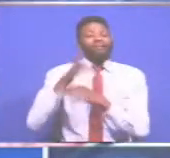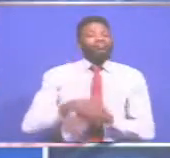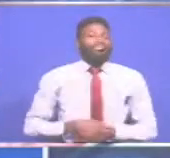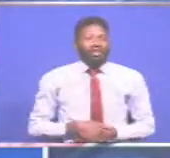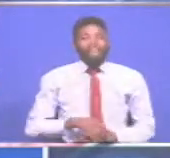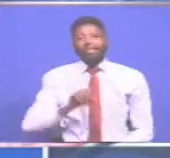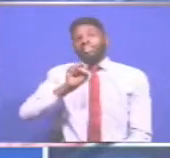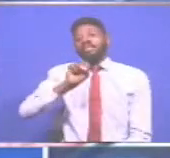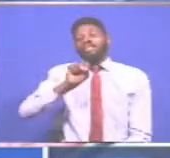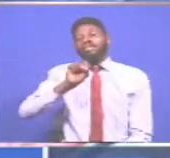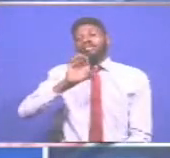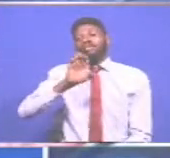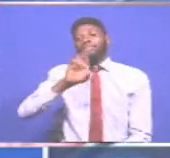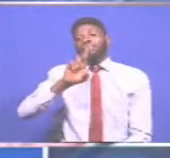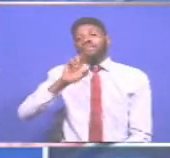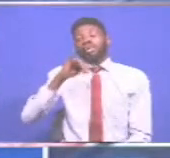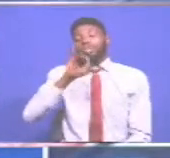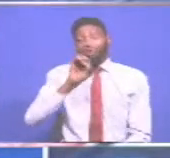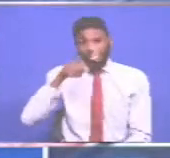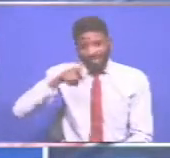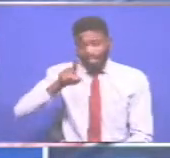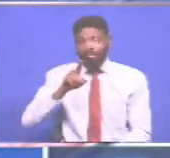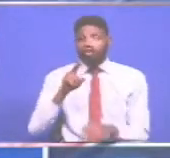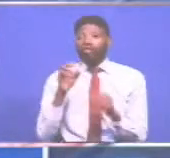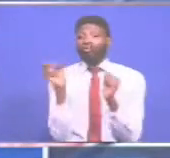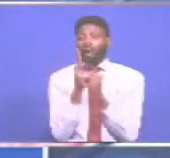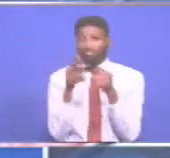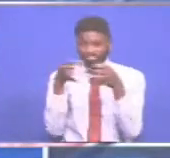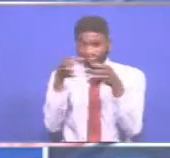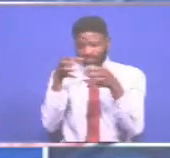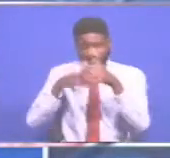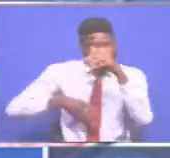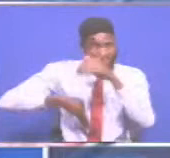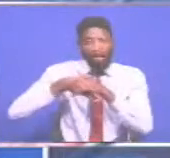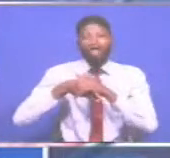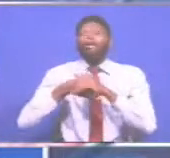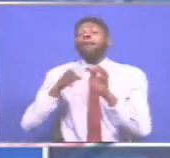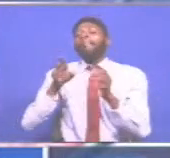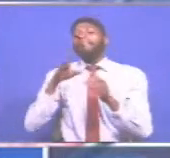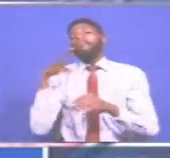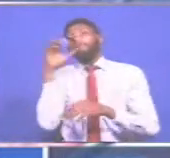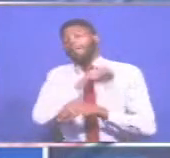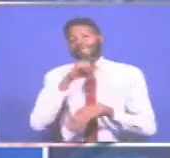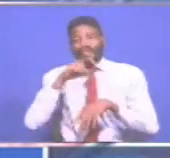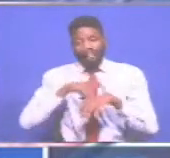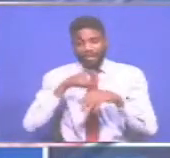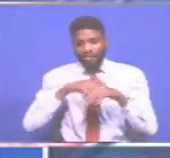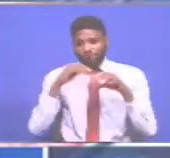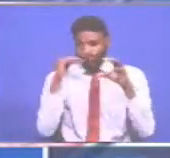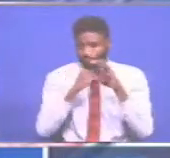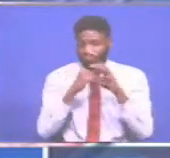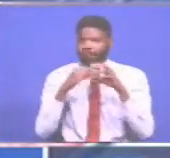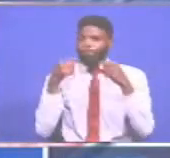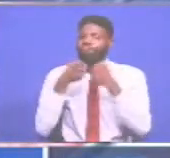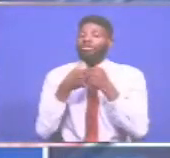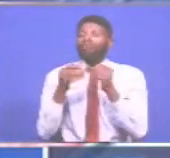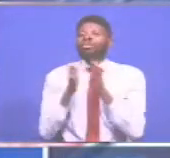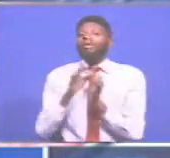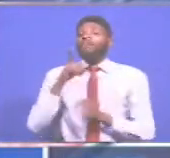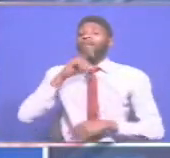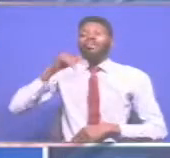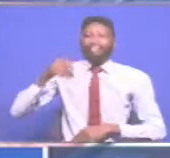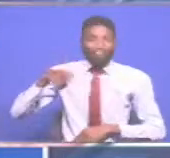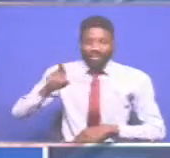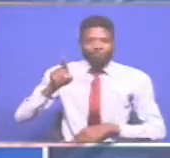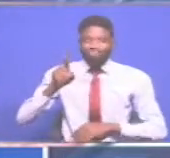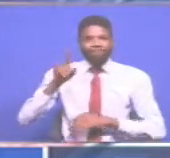Kun Aguero made a mess of a penalty as Chelsea ensured Manchester City must wait a little longer to wrap up the Premier